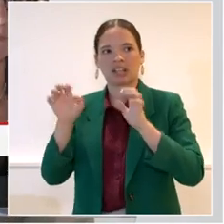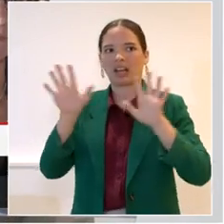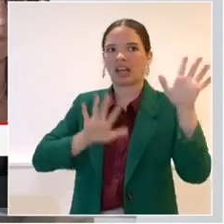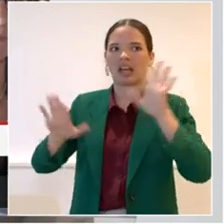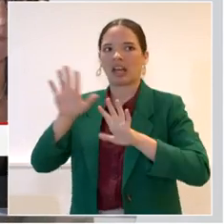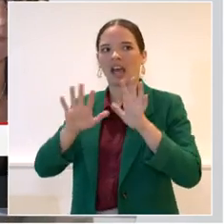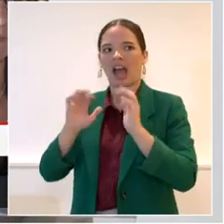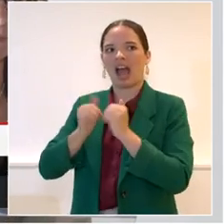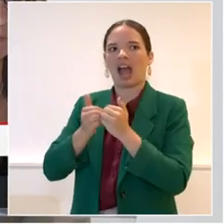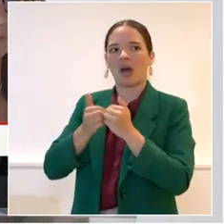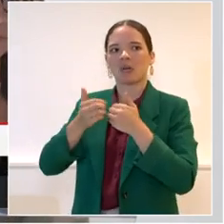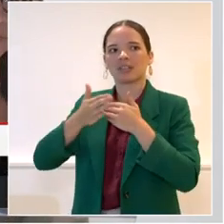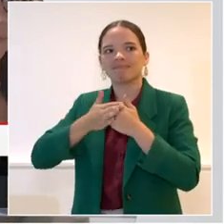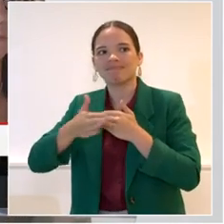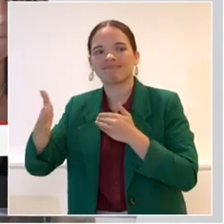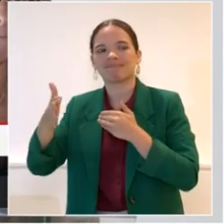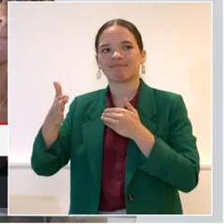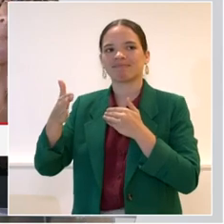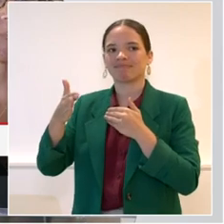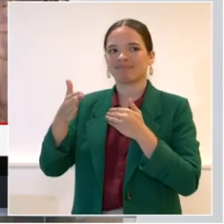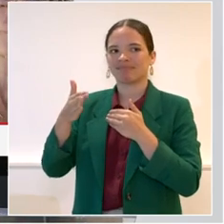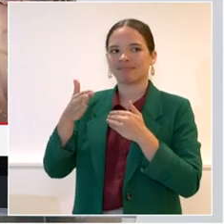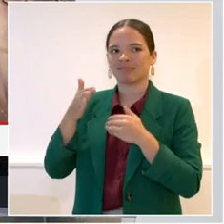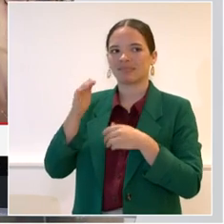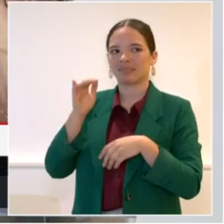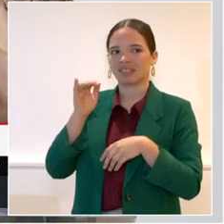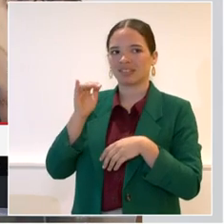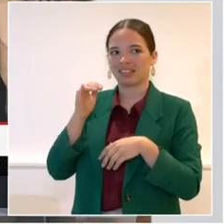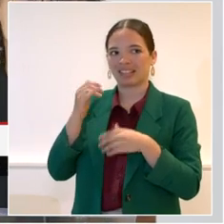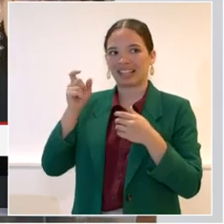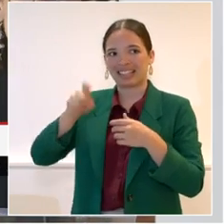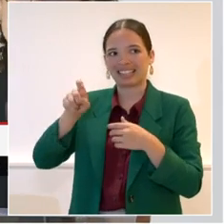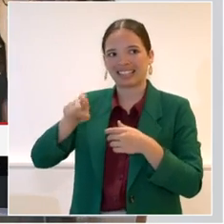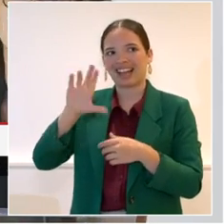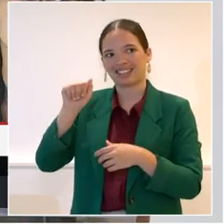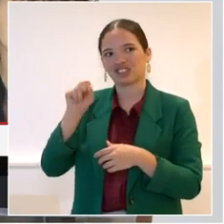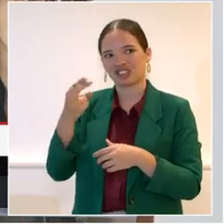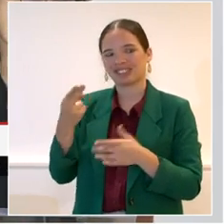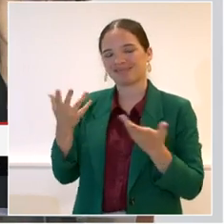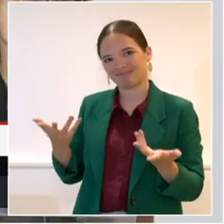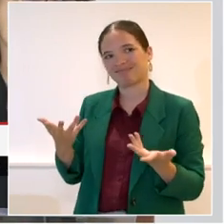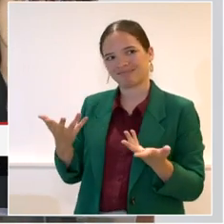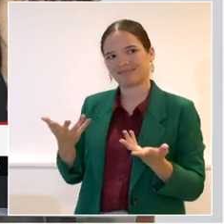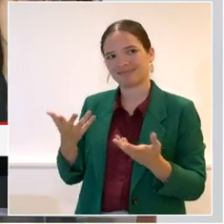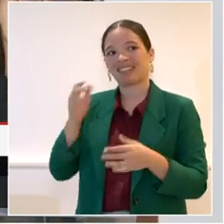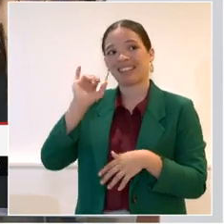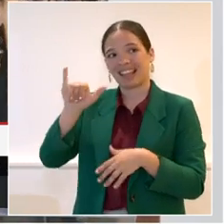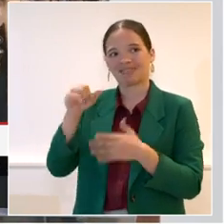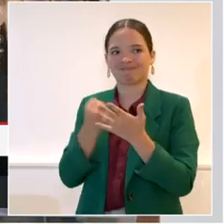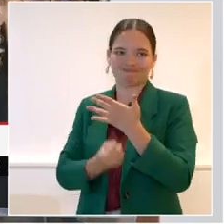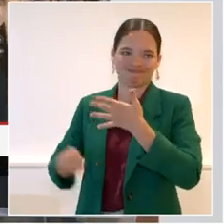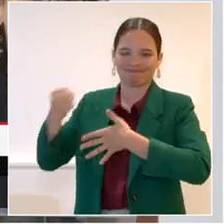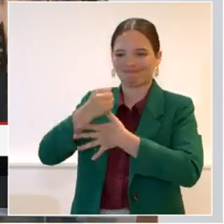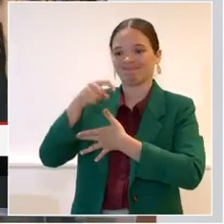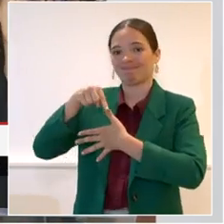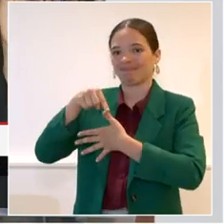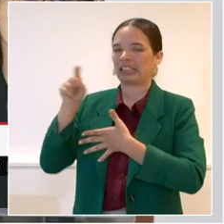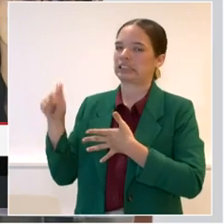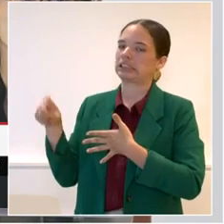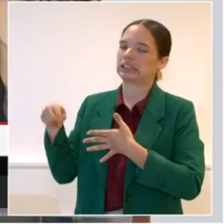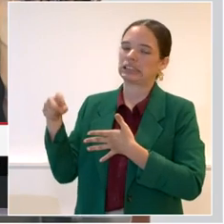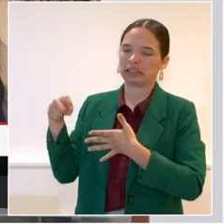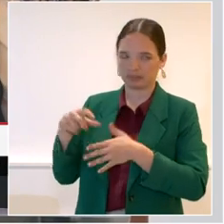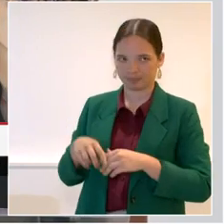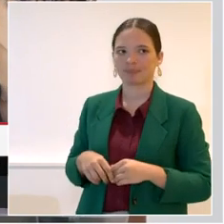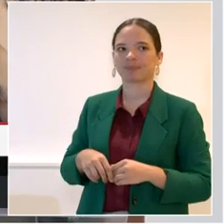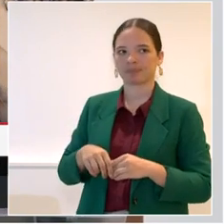and being able to get life-sustaining jobs is cash. That's what it is. And we have developed over systems